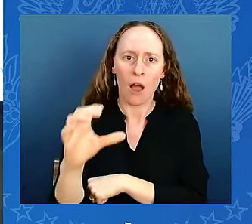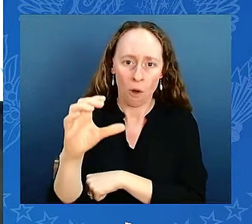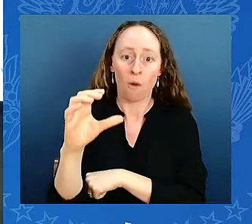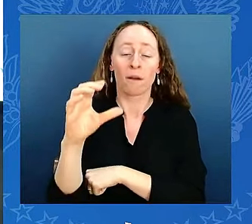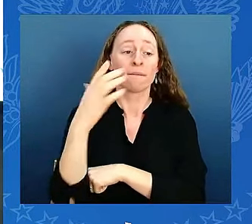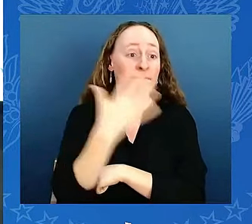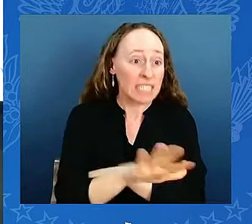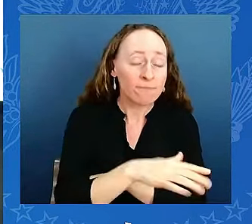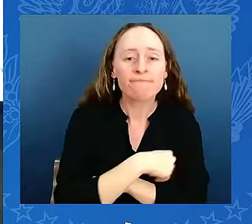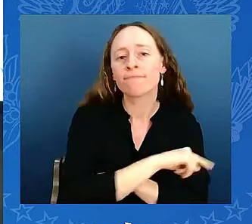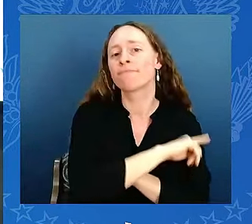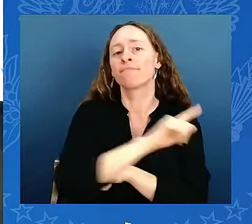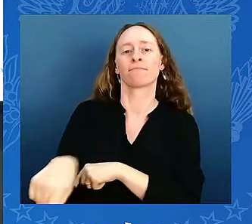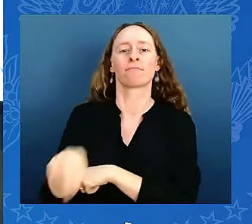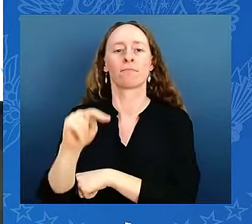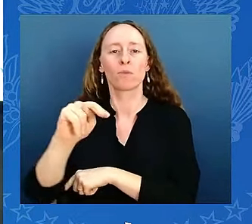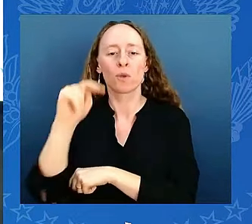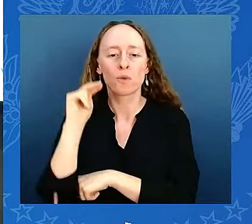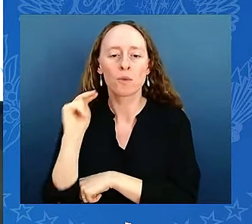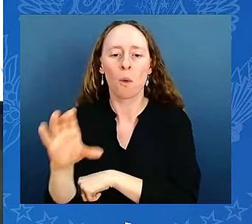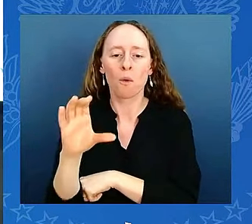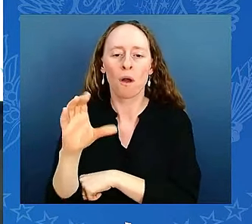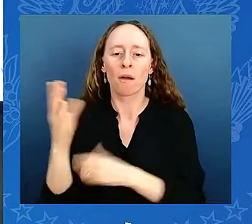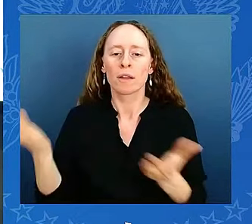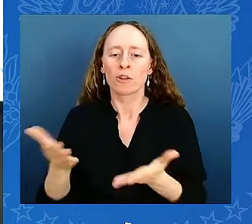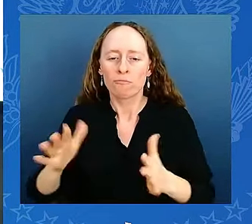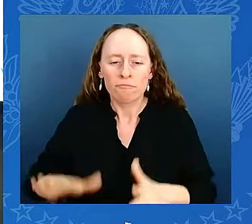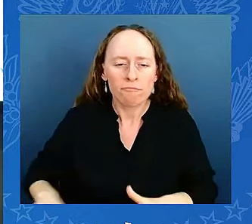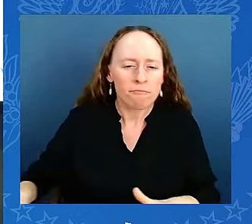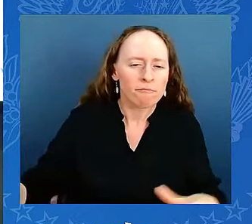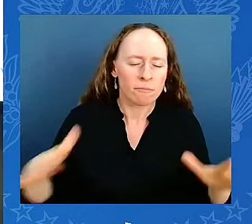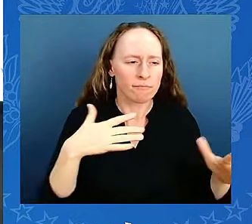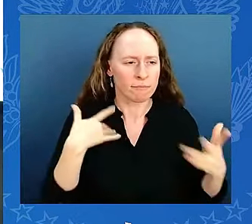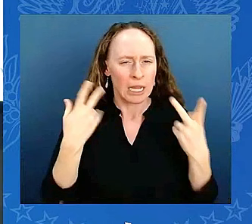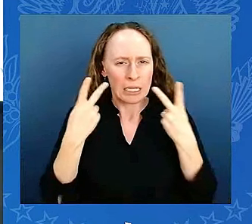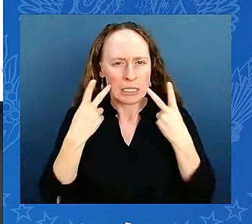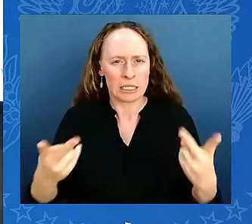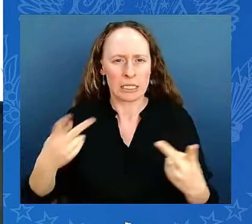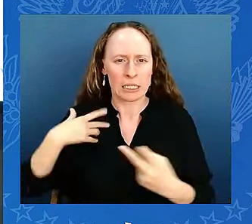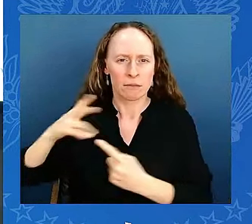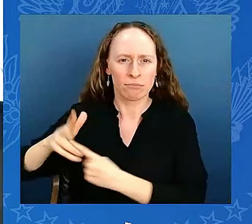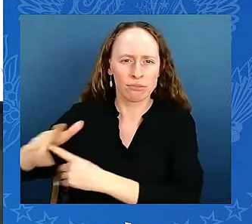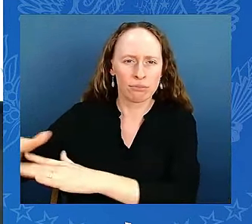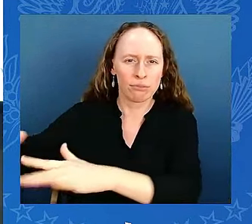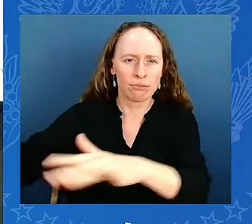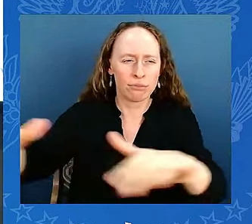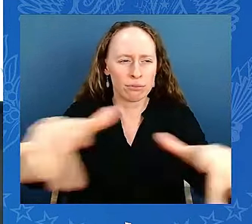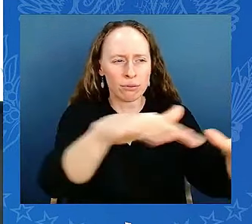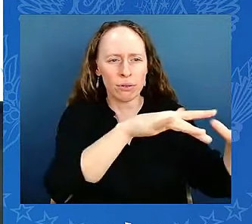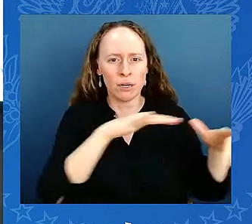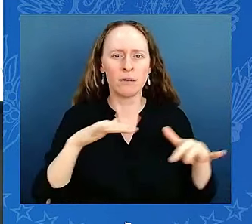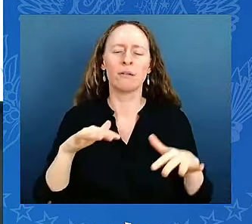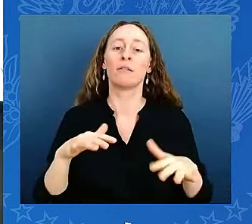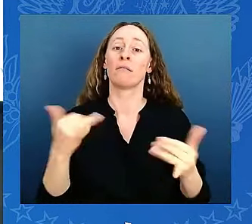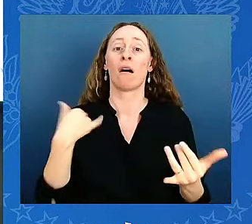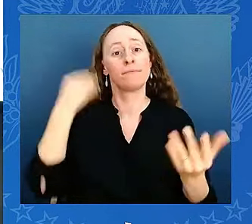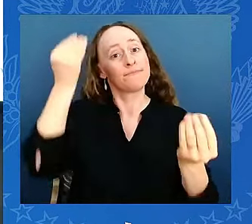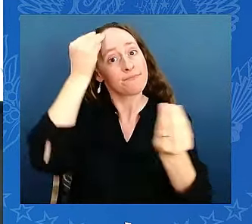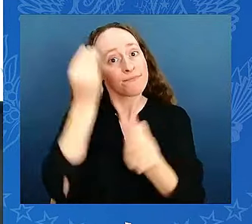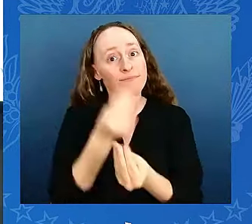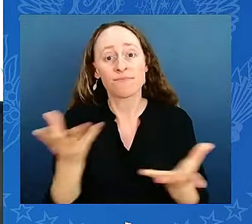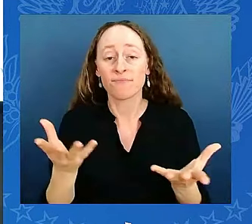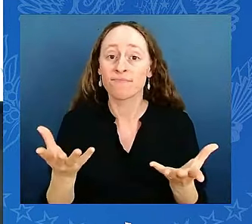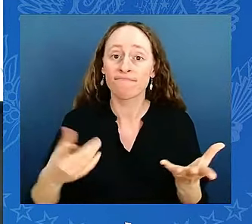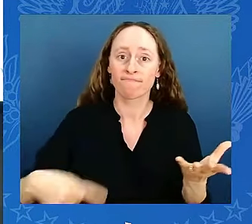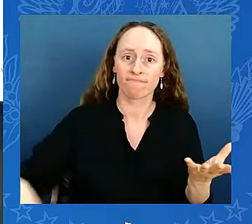here in Raleigh to receive a briefing from all of you. And we've been working nonstop to provide the support that you need and